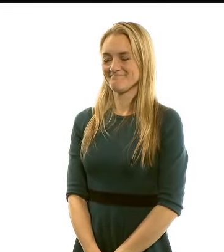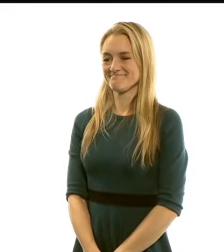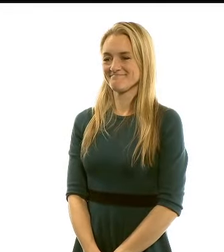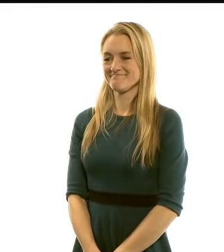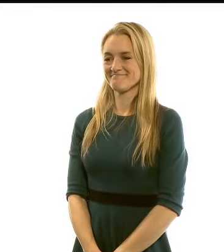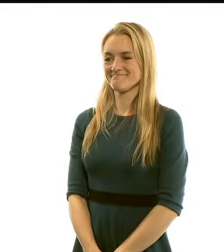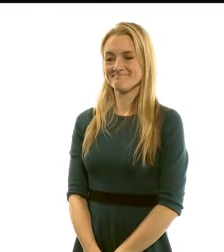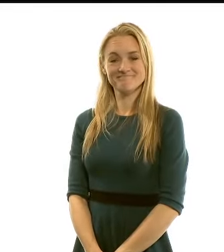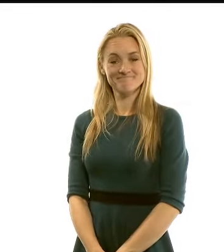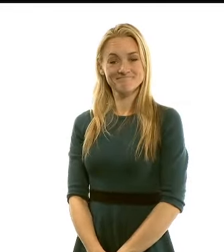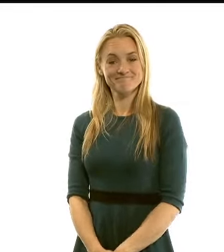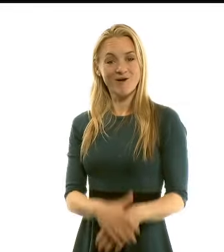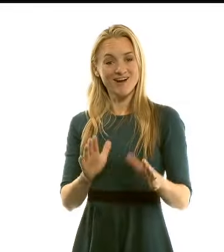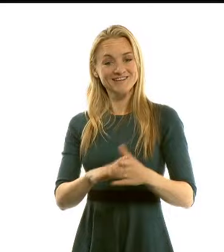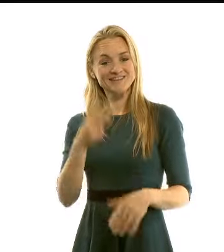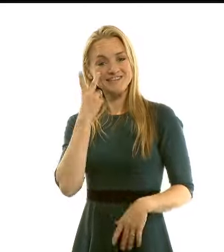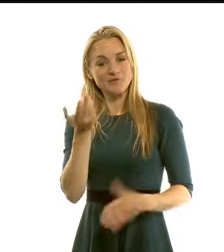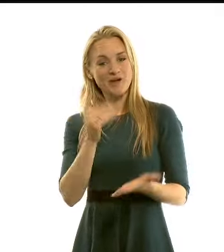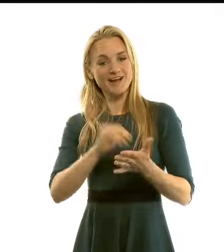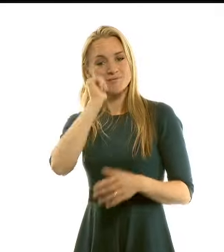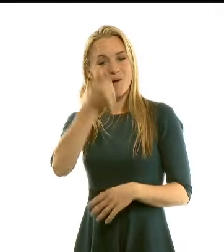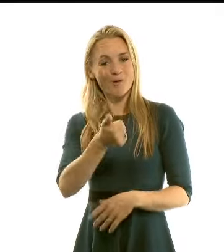All right, guys, same thing tomorrow. See you.